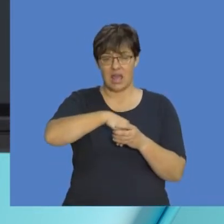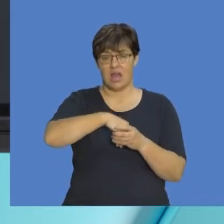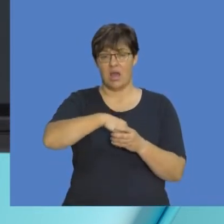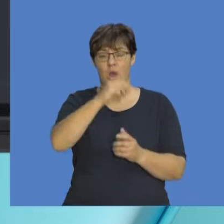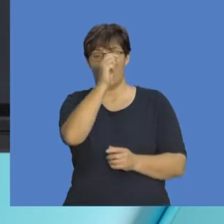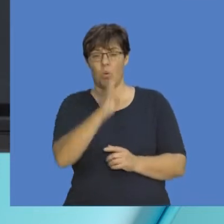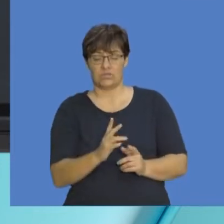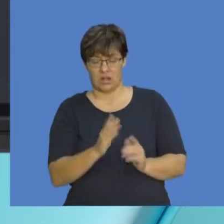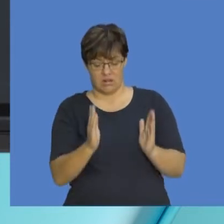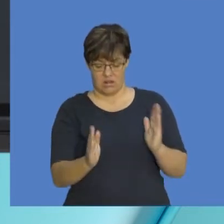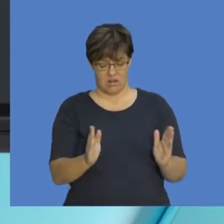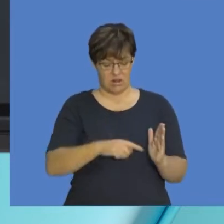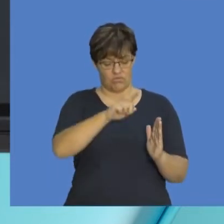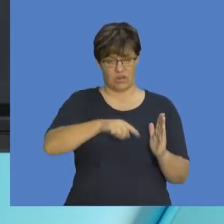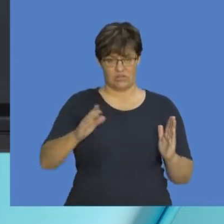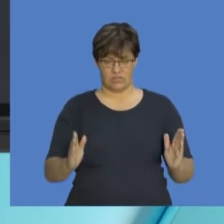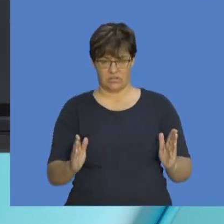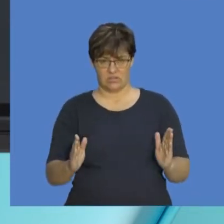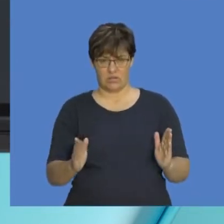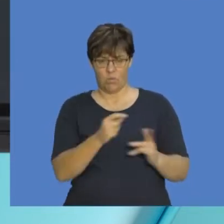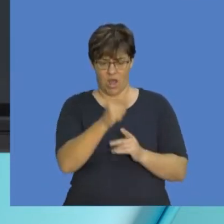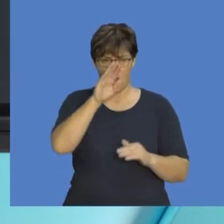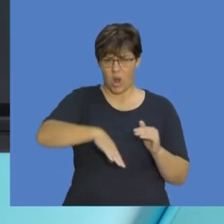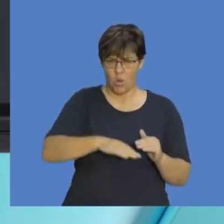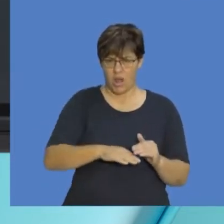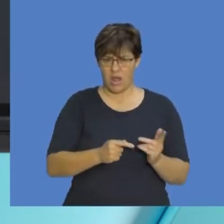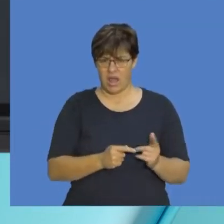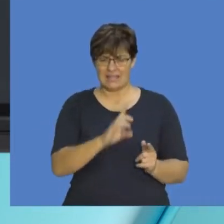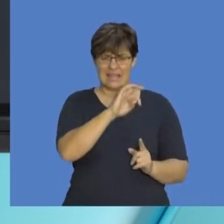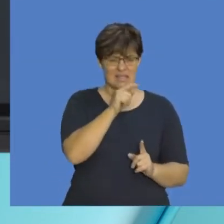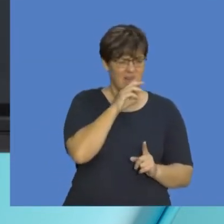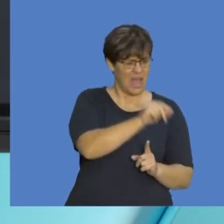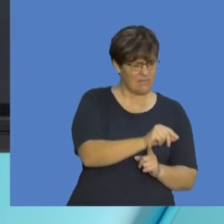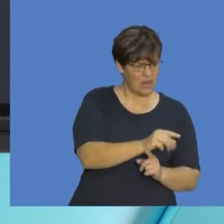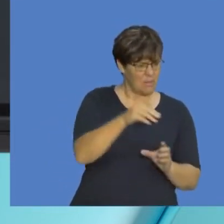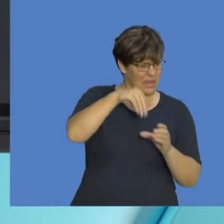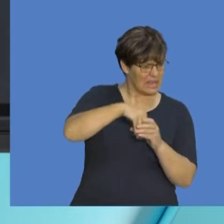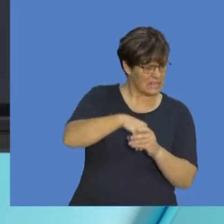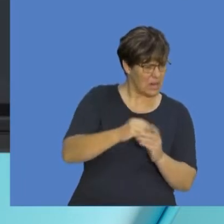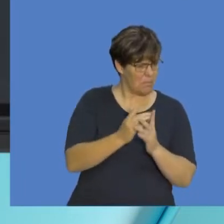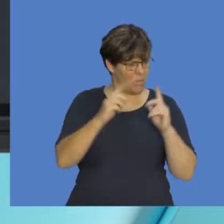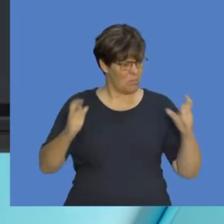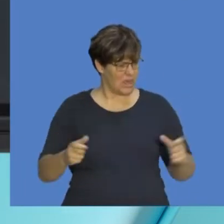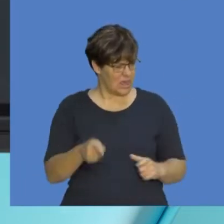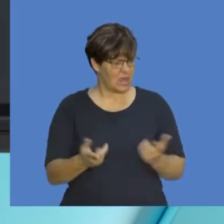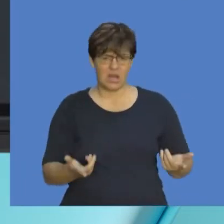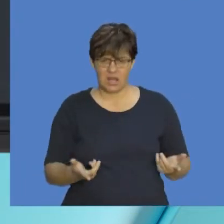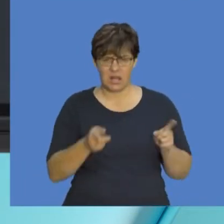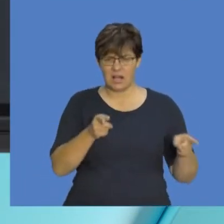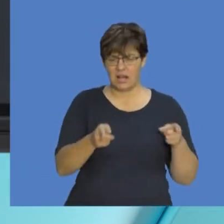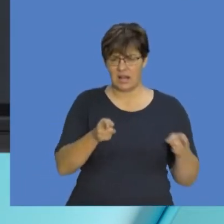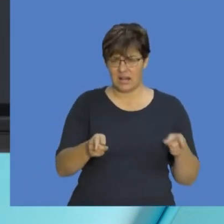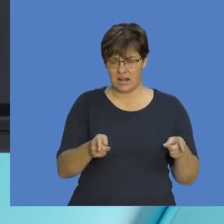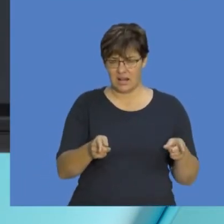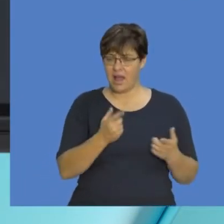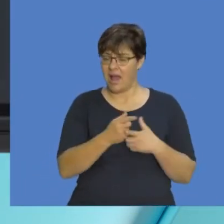mean? Why does this data have a lower interquartile range and the data have a bigger interquartile range?